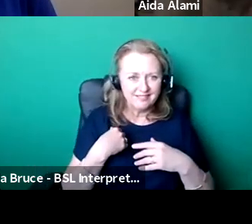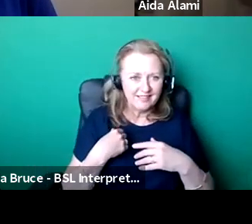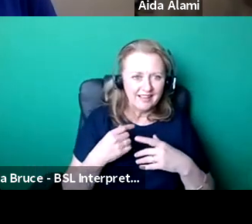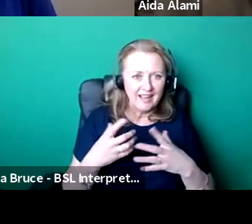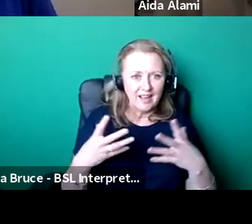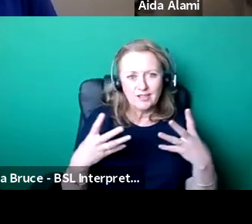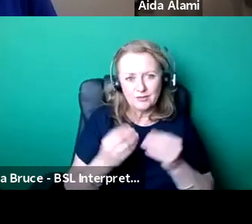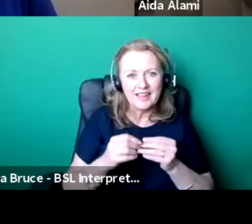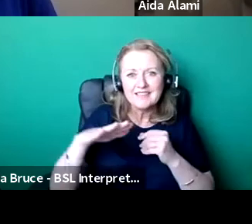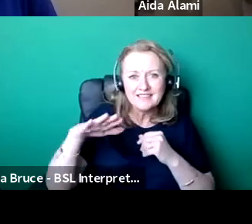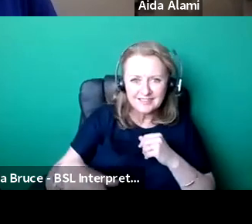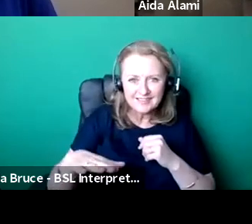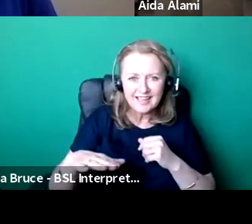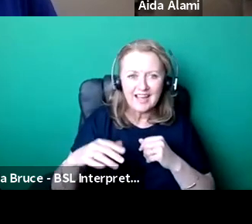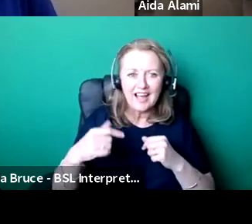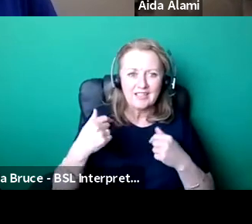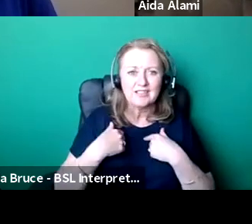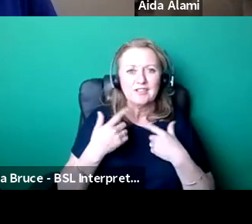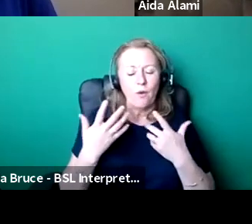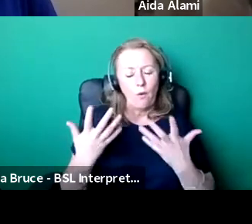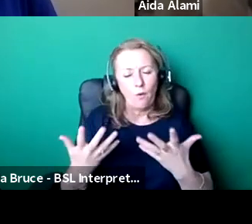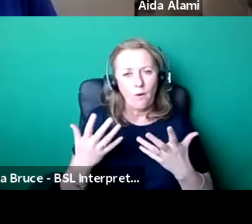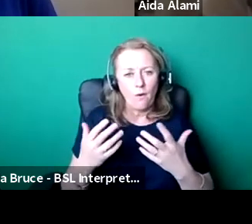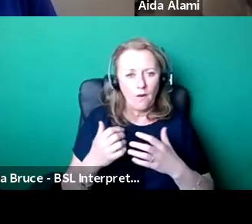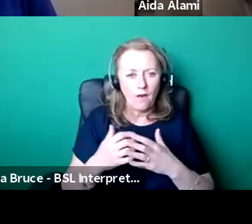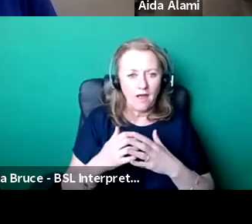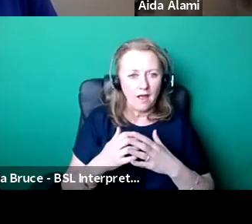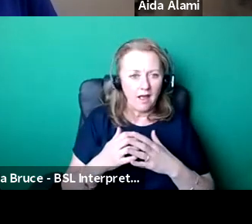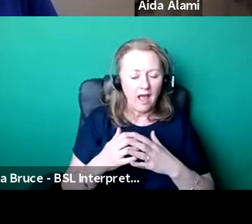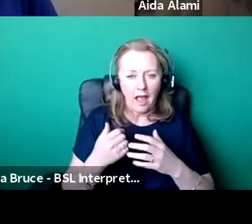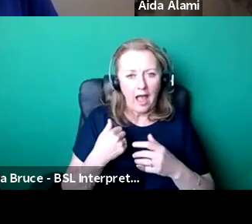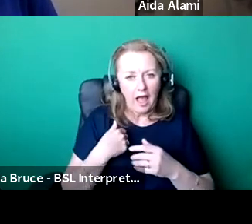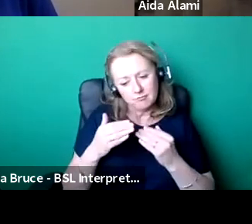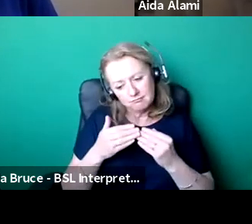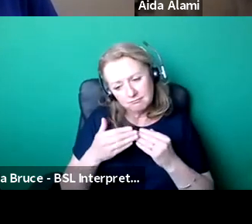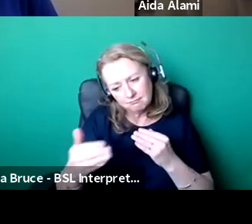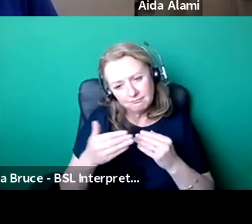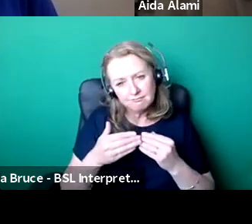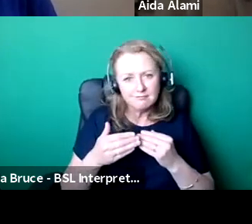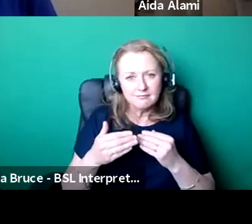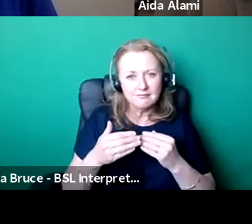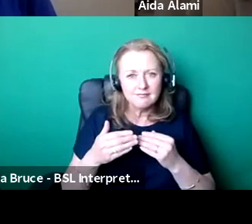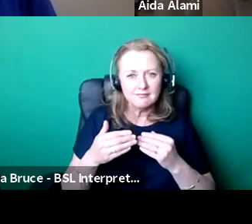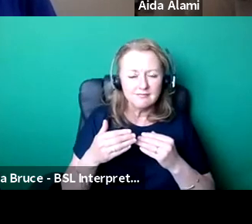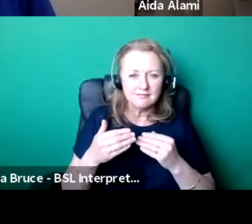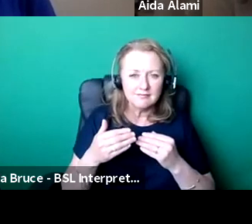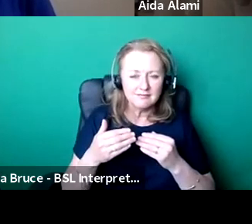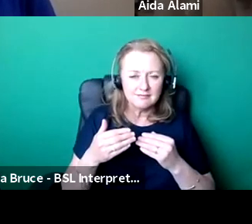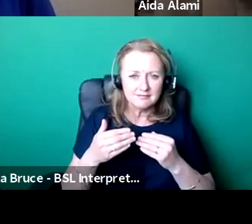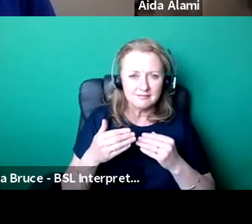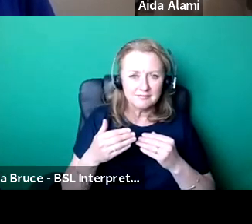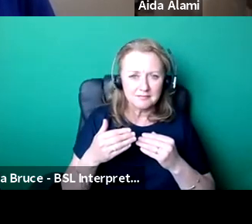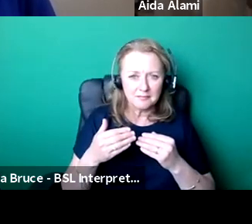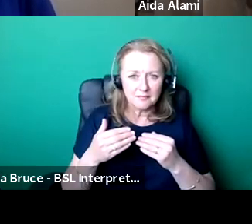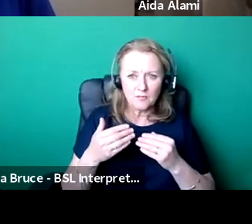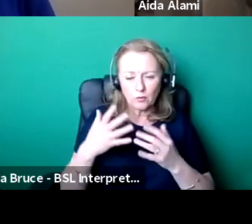trials. So I'm just looking forward to not doing much in the coming month or so, and kind of